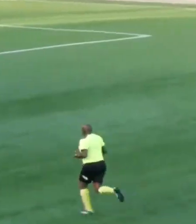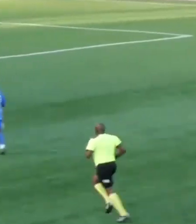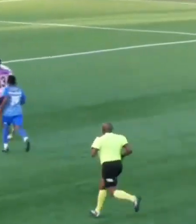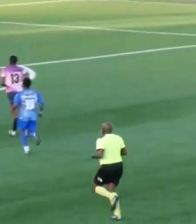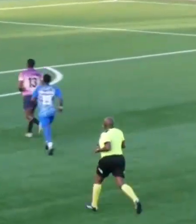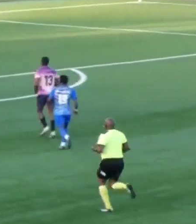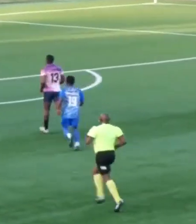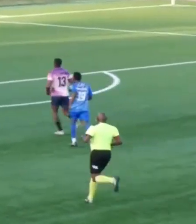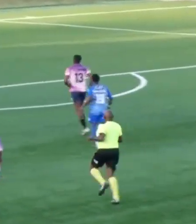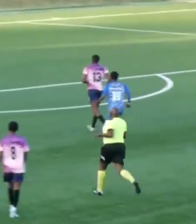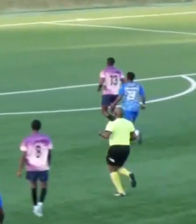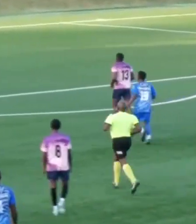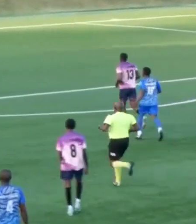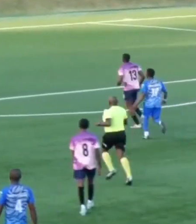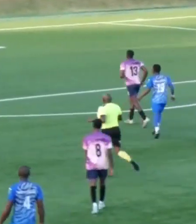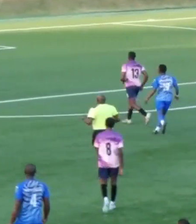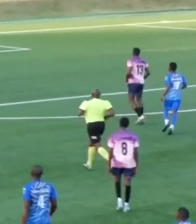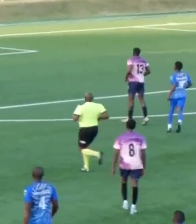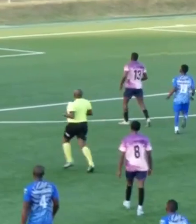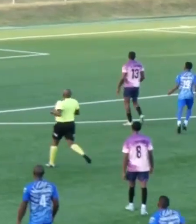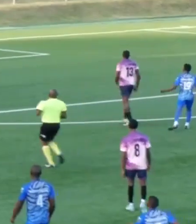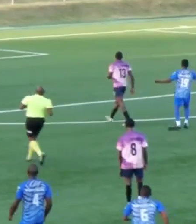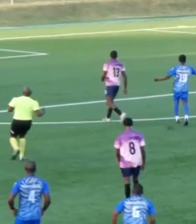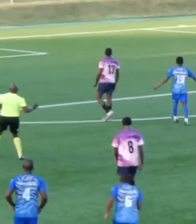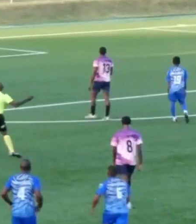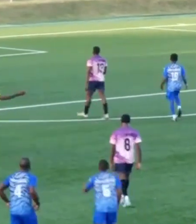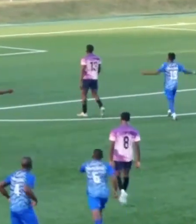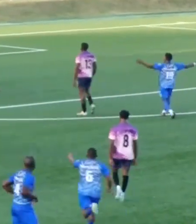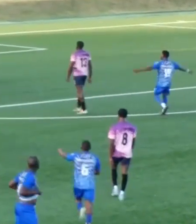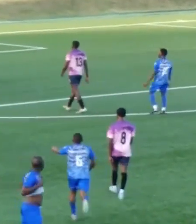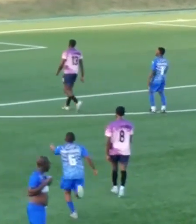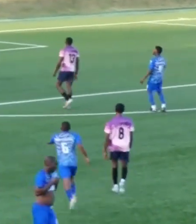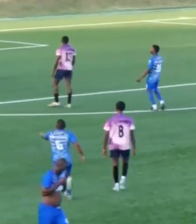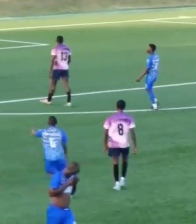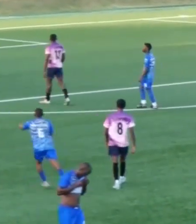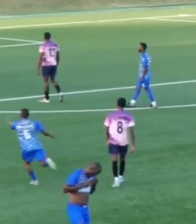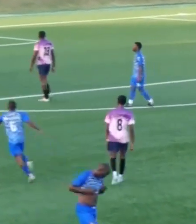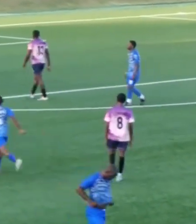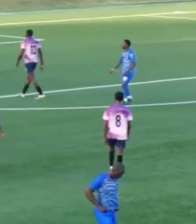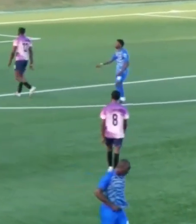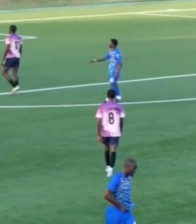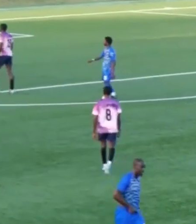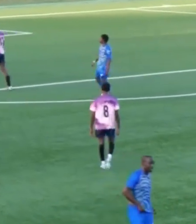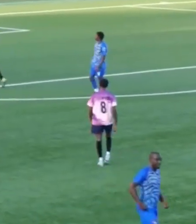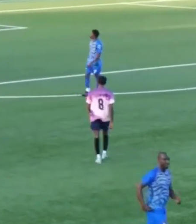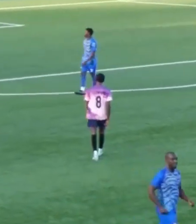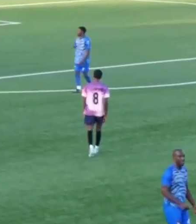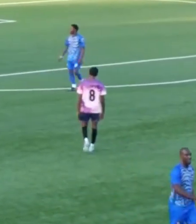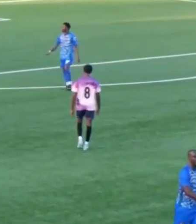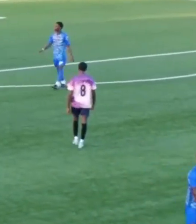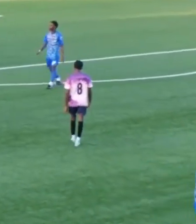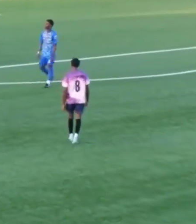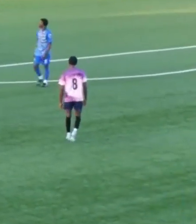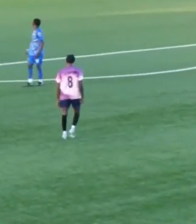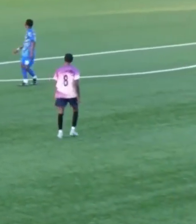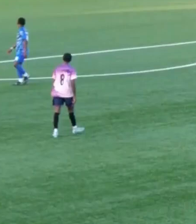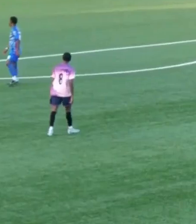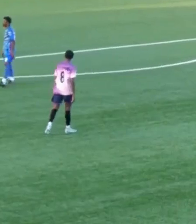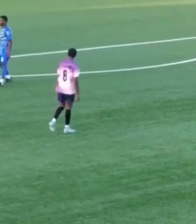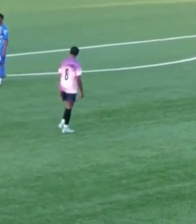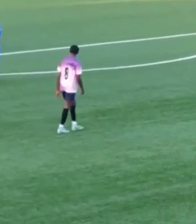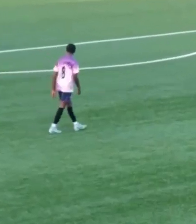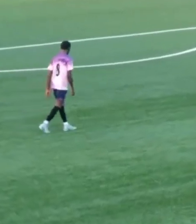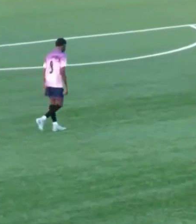Tyrese Crawford found his bearings, and the left boot ensured that they shared the points. This one ends Ellerton